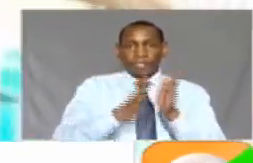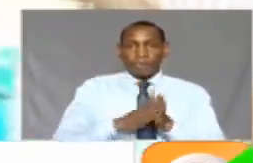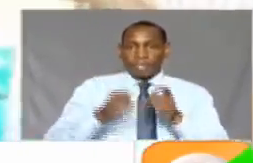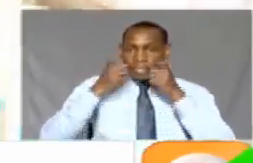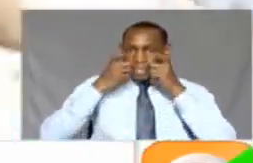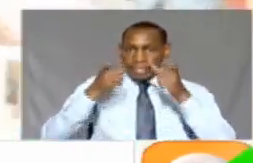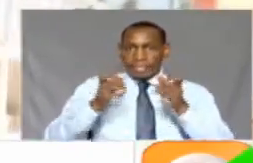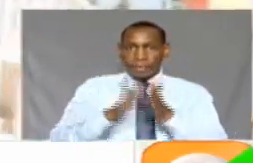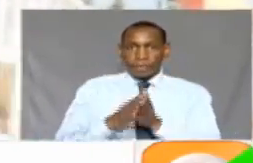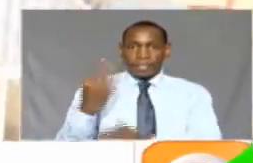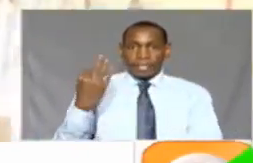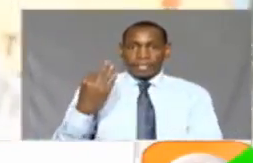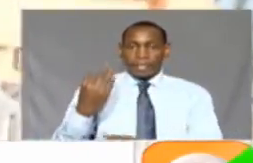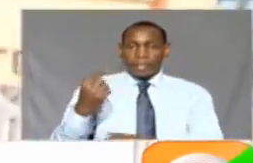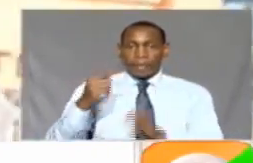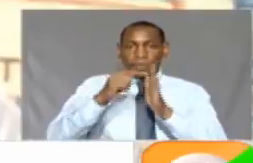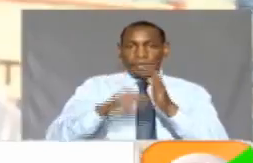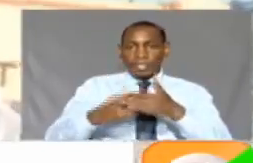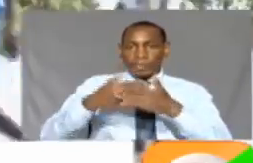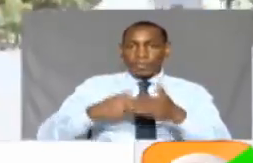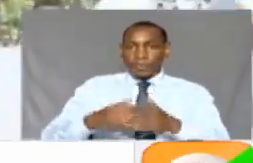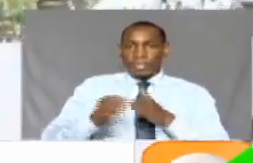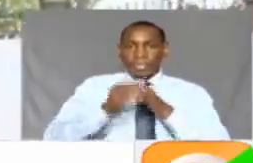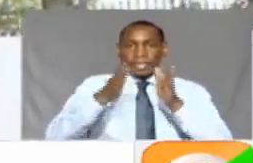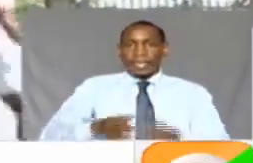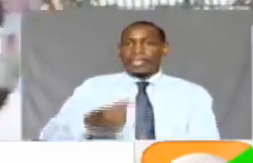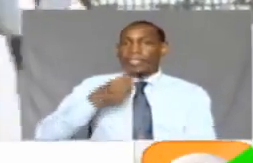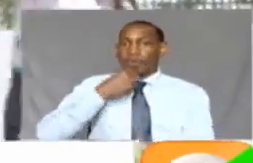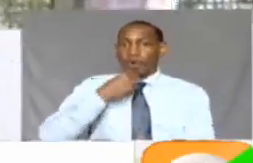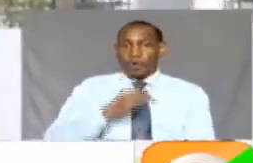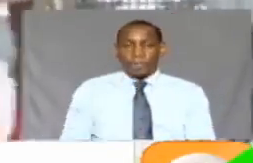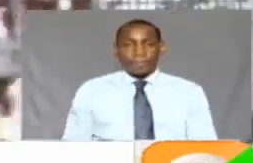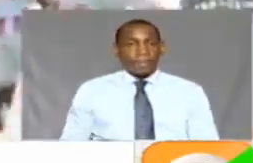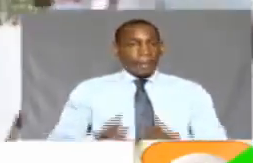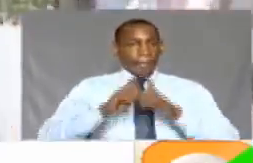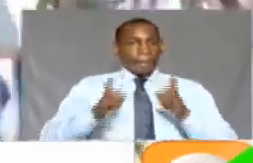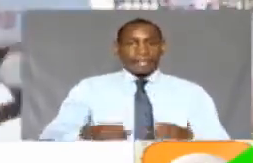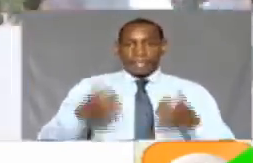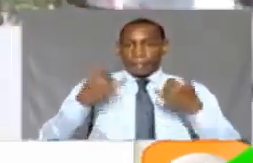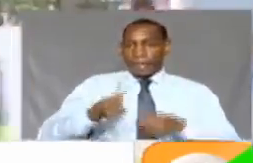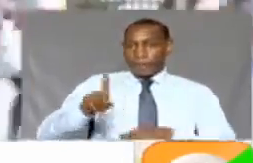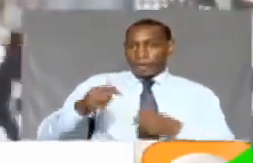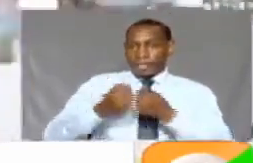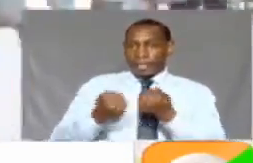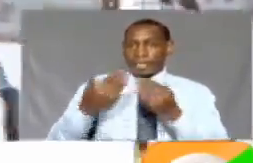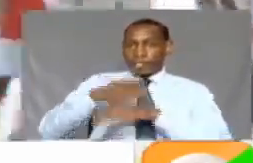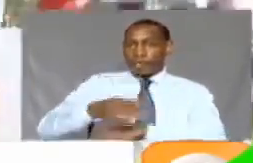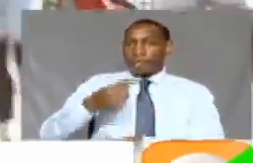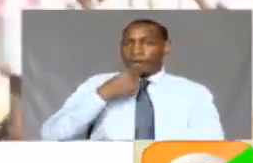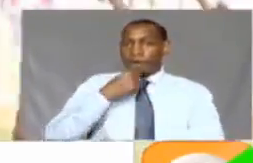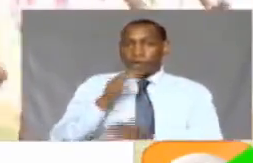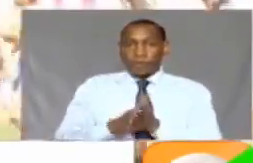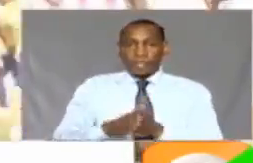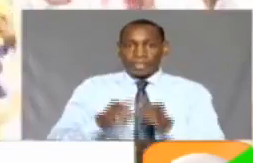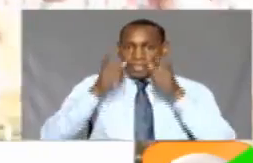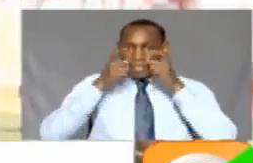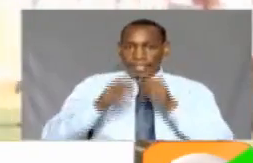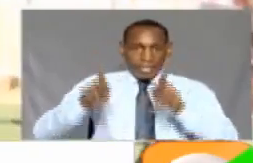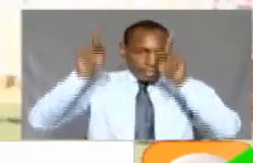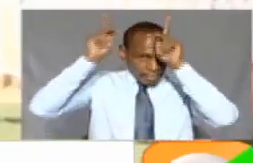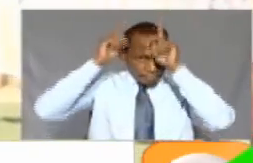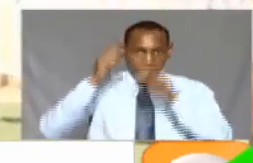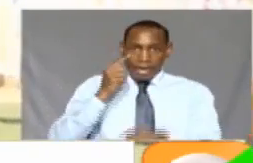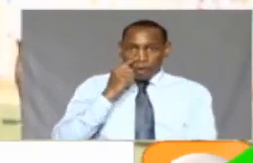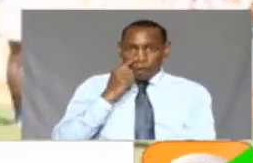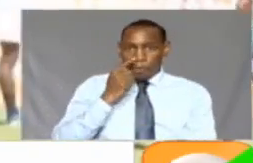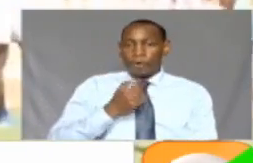FC and 3 points behind leaders Gor Mahia. Though they have played one game more than Gor Mahia and Tusker, Kakamega Homeboyz